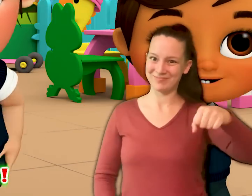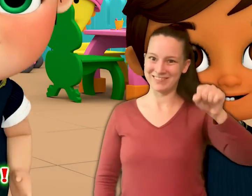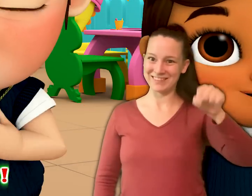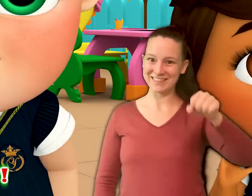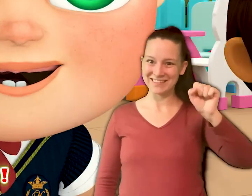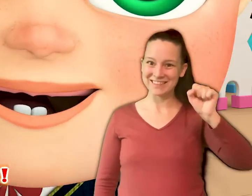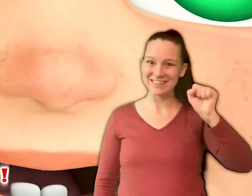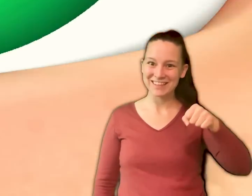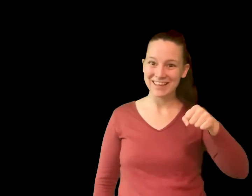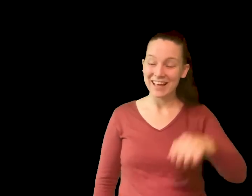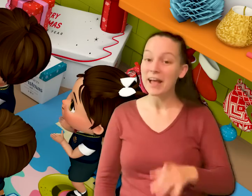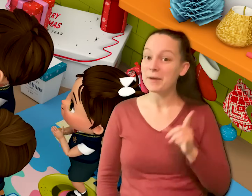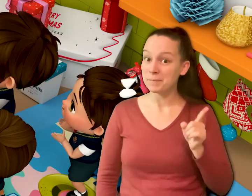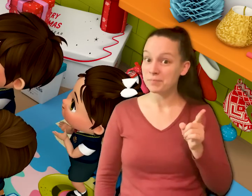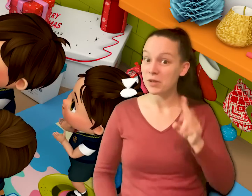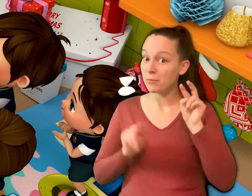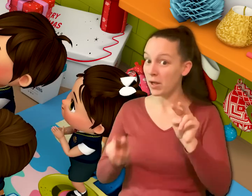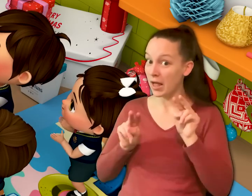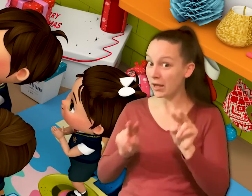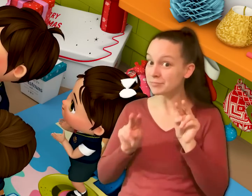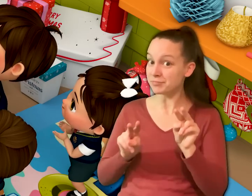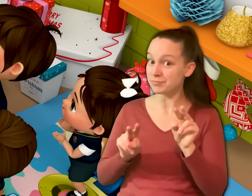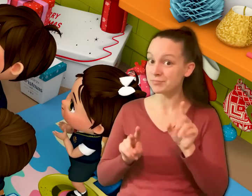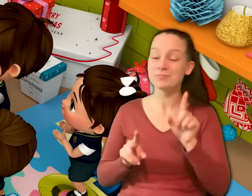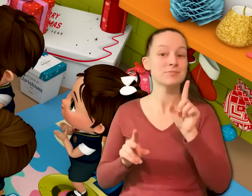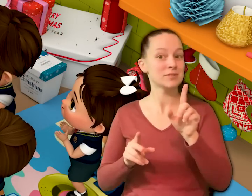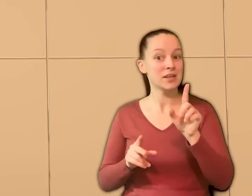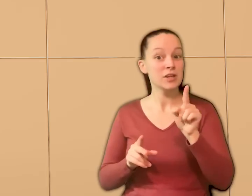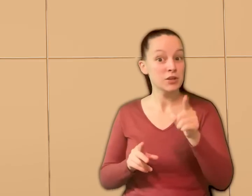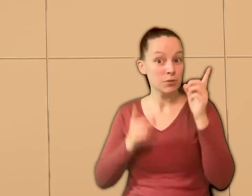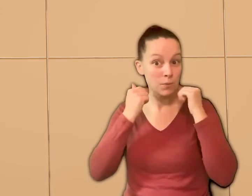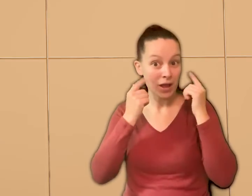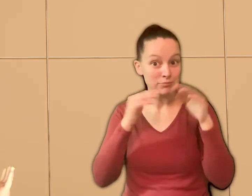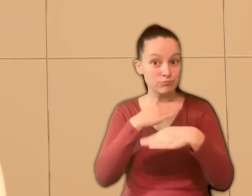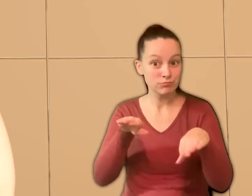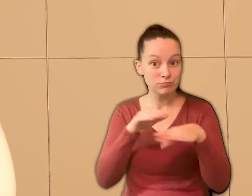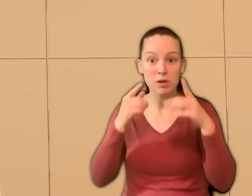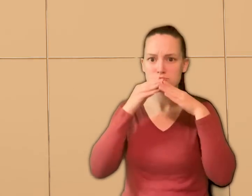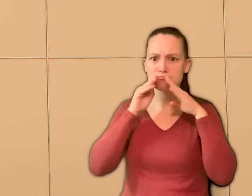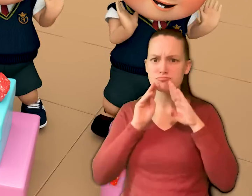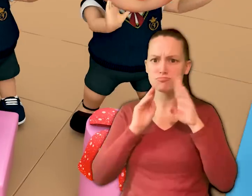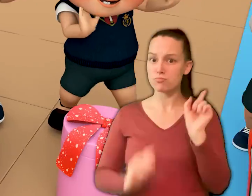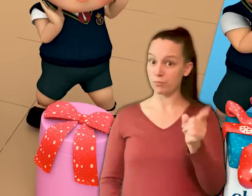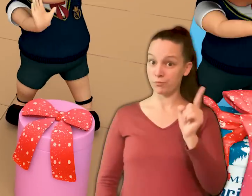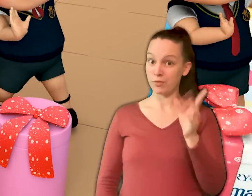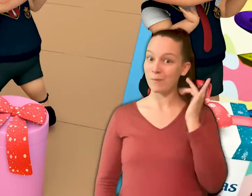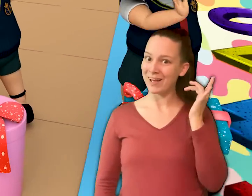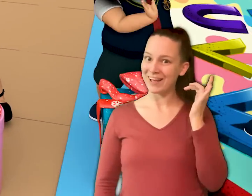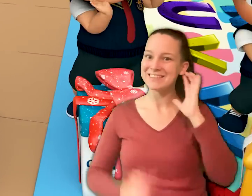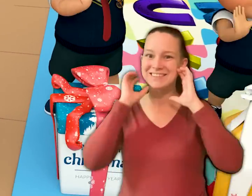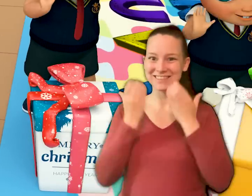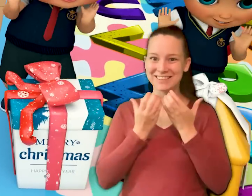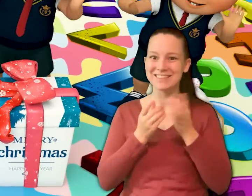good for goodness sake you better watch out you better not cry you better not pout I'm telling you